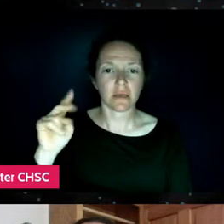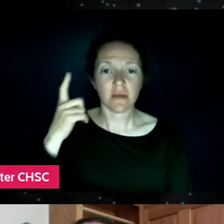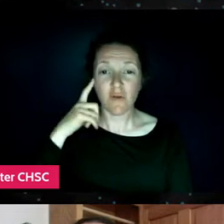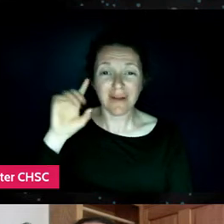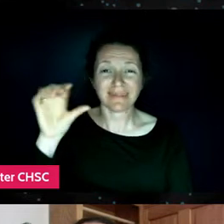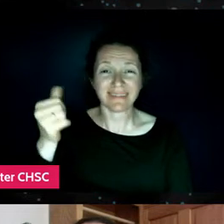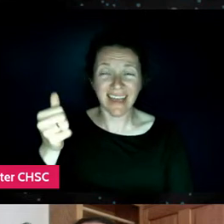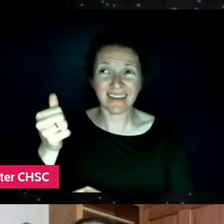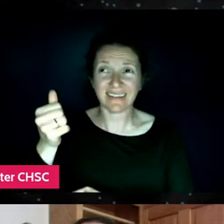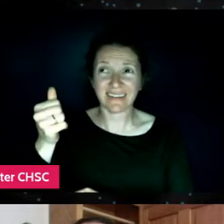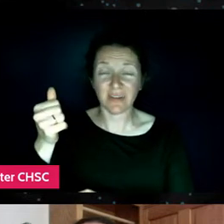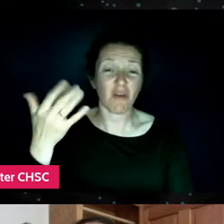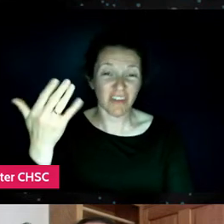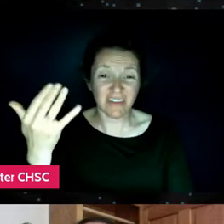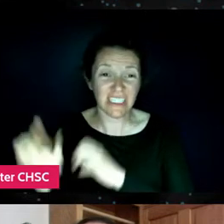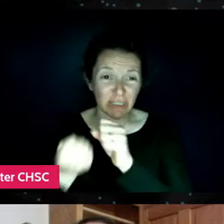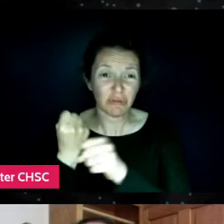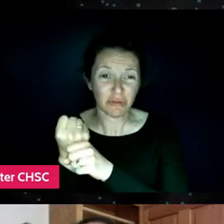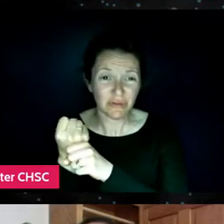and a half now.